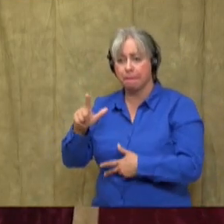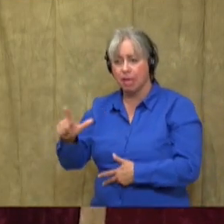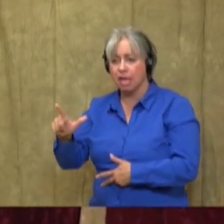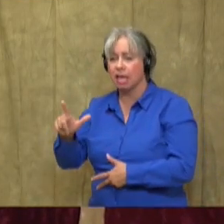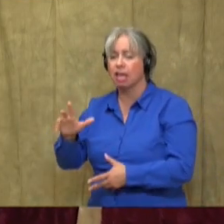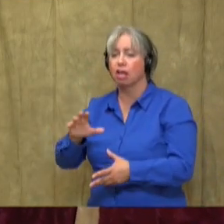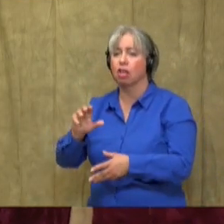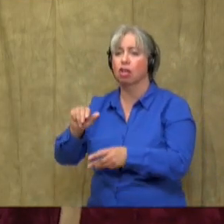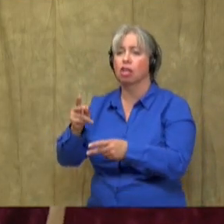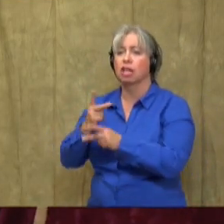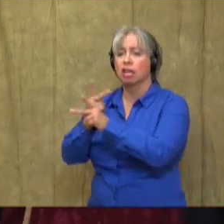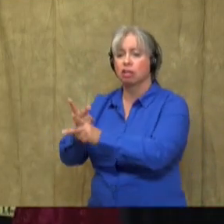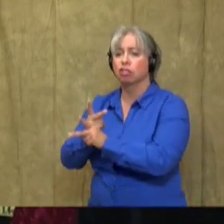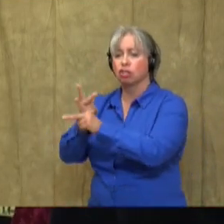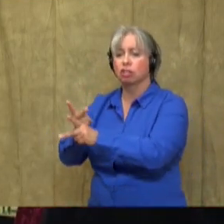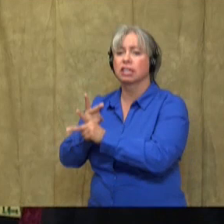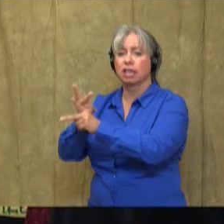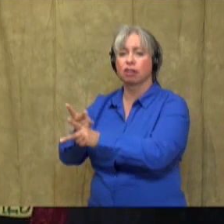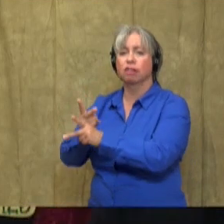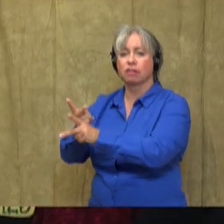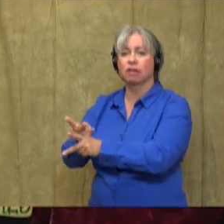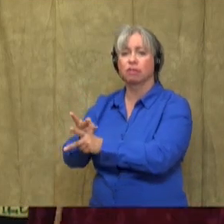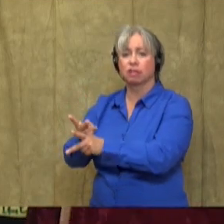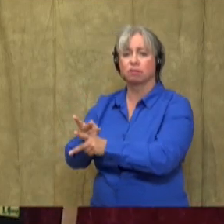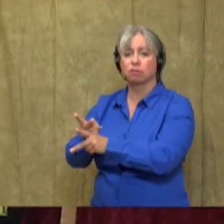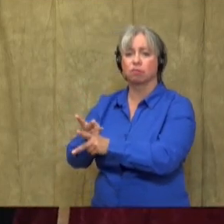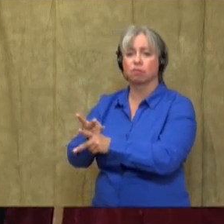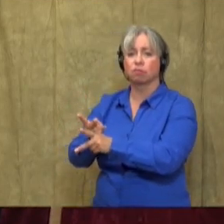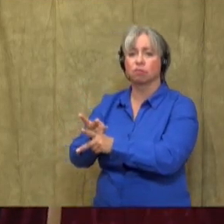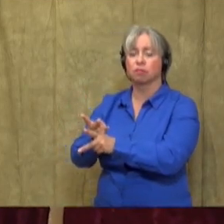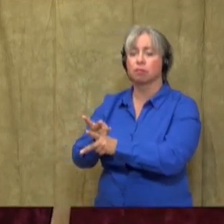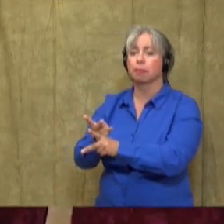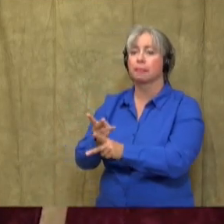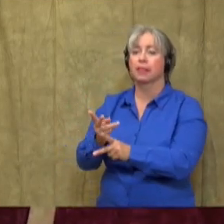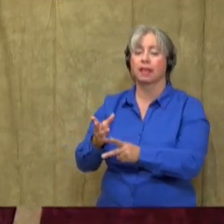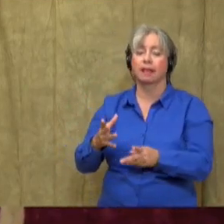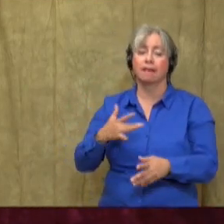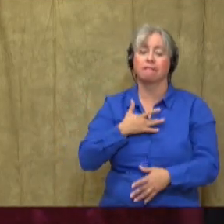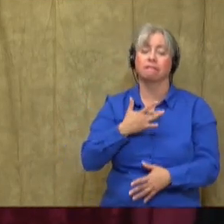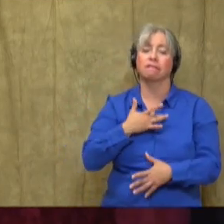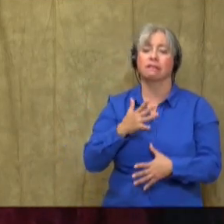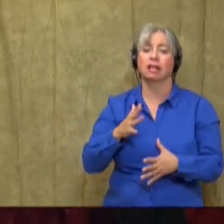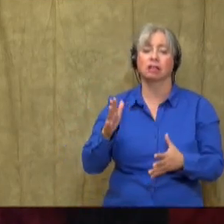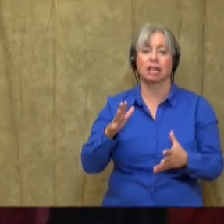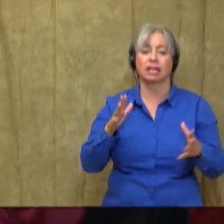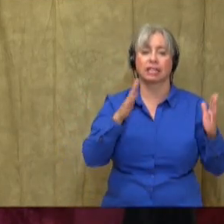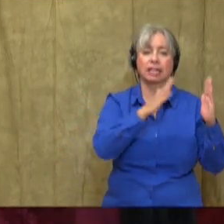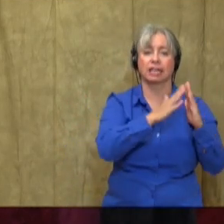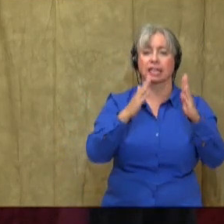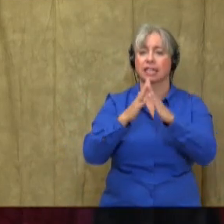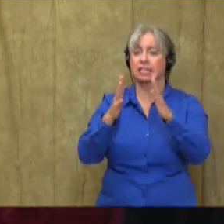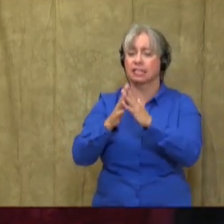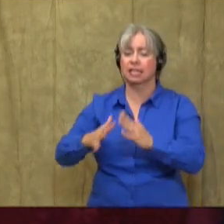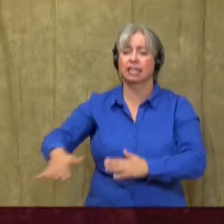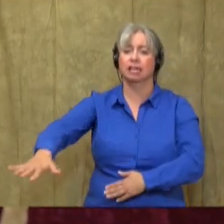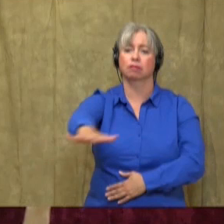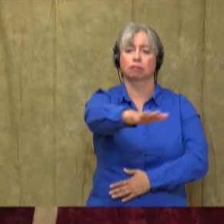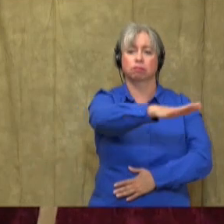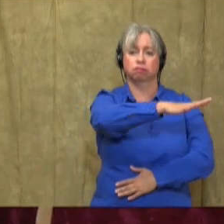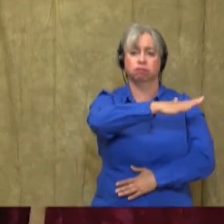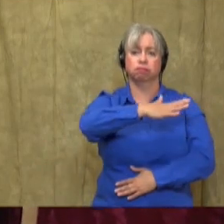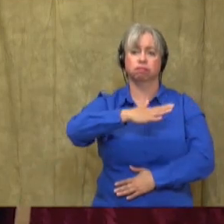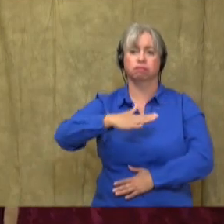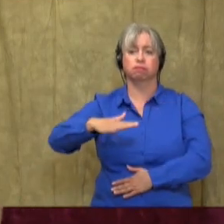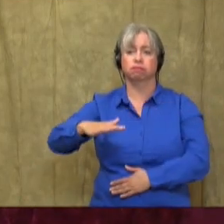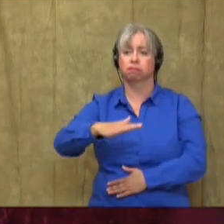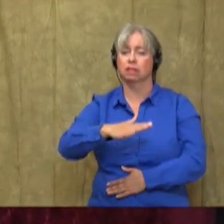all the goods and you stored it. And it was actually a city in itself. Every manor was virtually a city in itself. And a manor